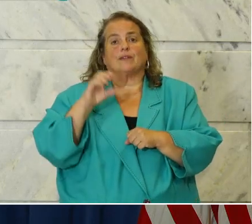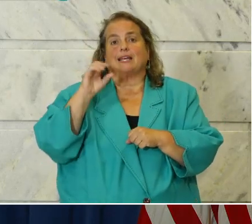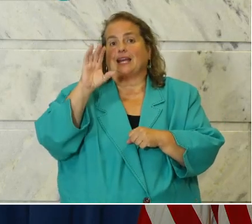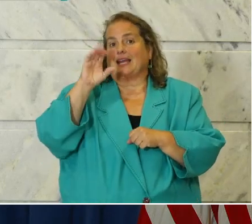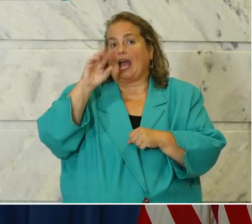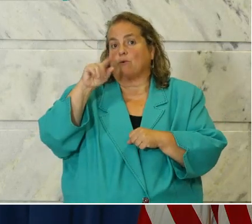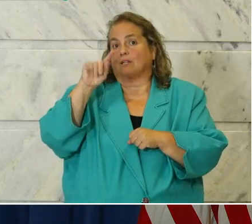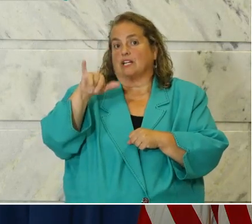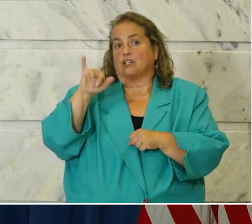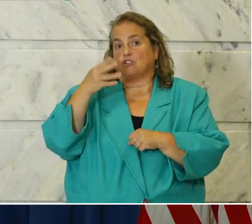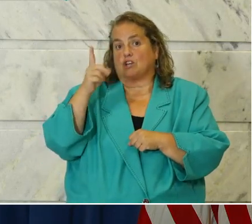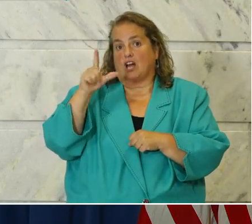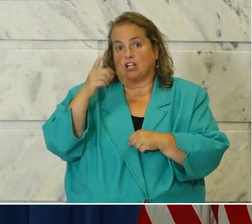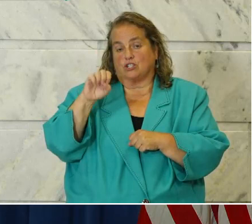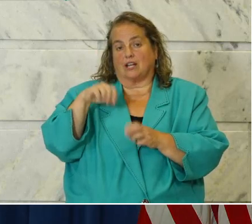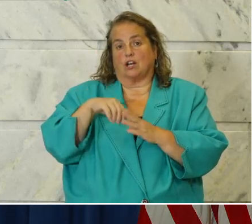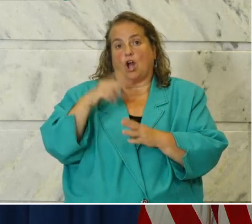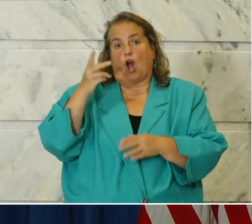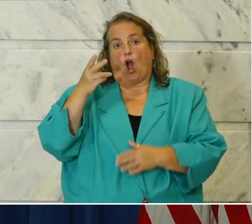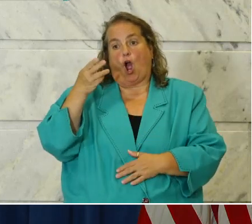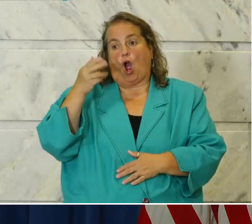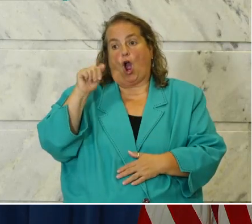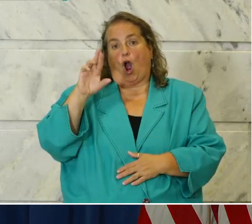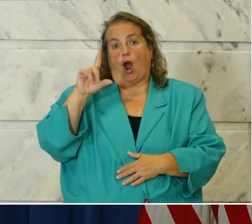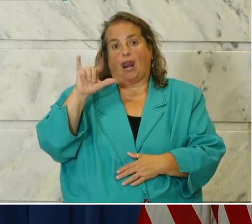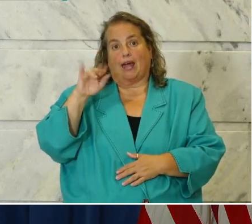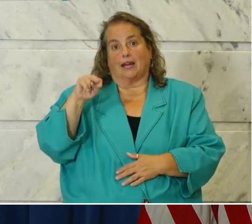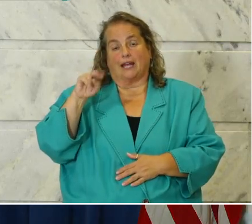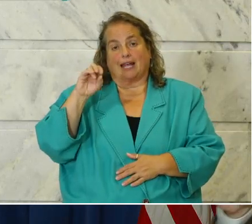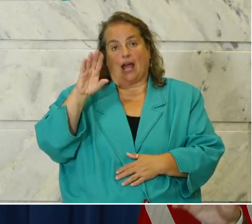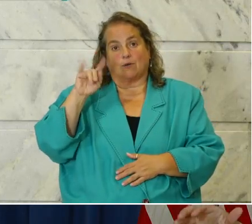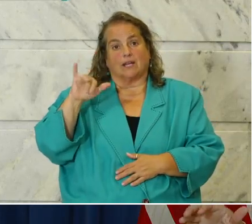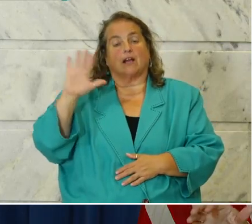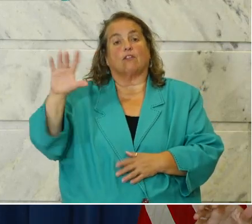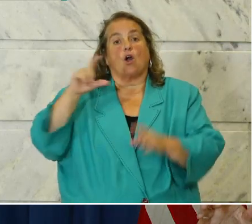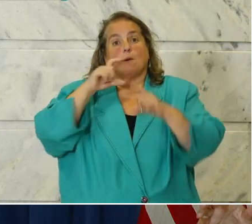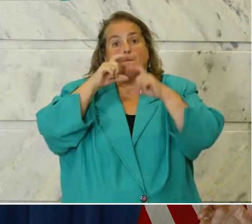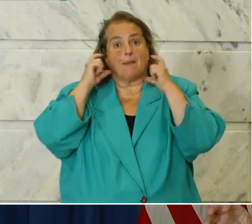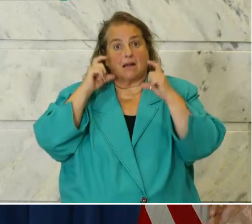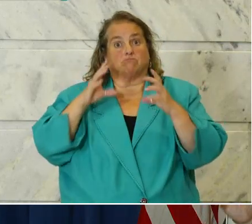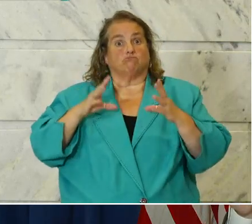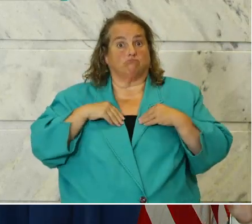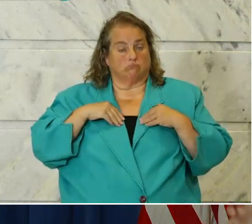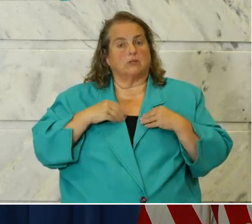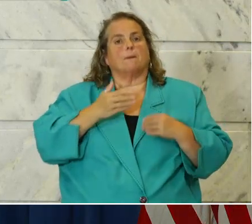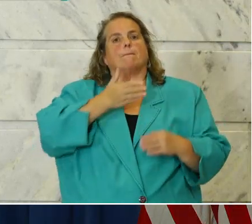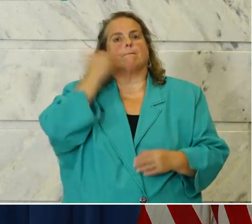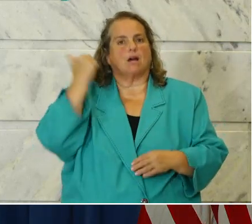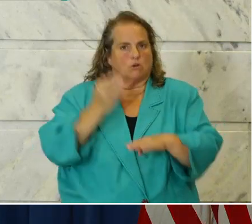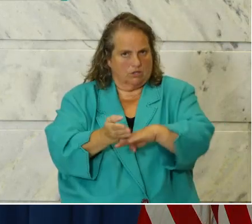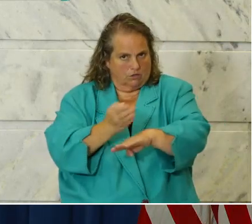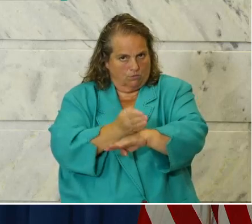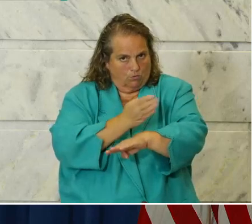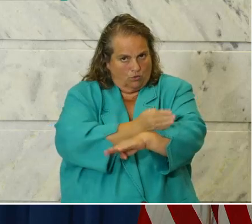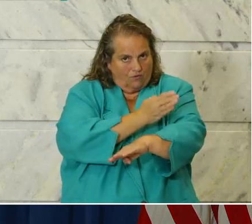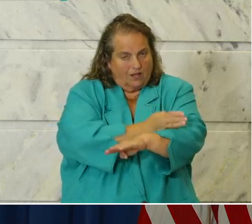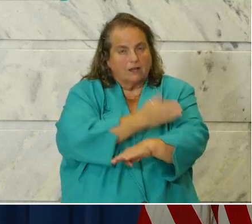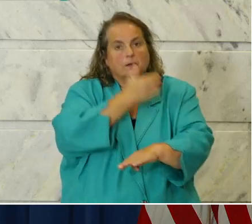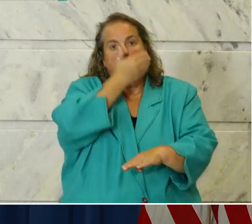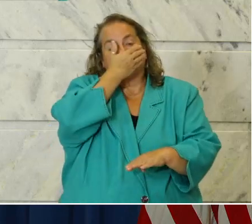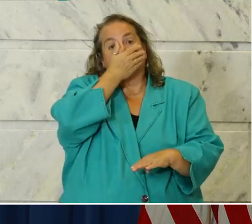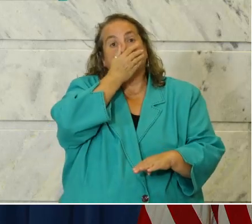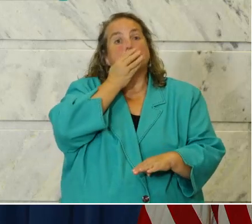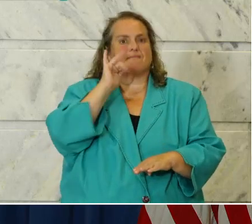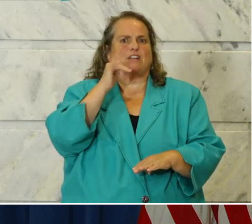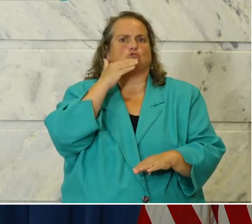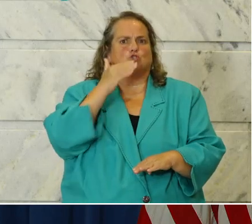County about how much better their masking compliance has been and how their cases are leveling off. That's a very good thing given how hard that